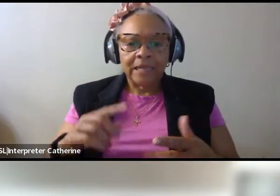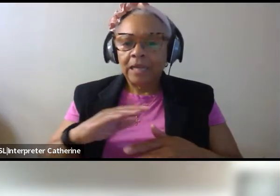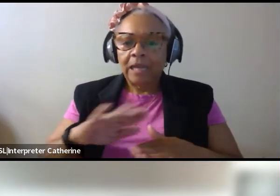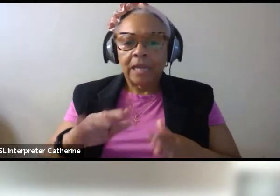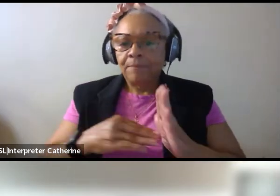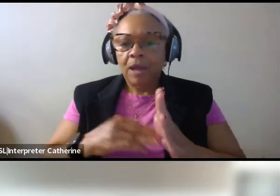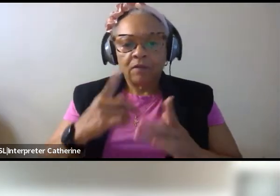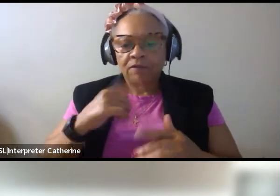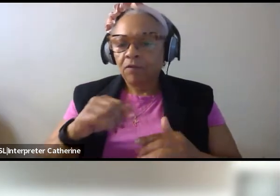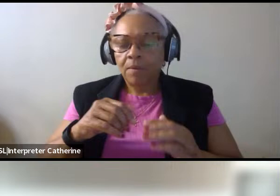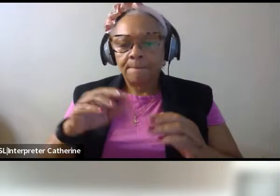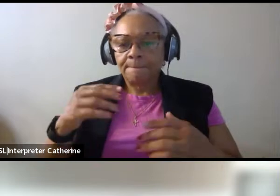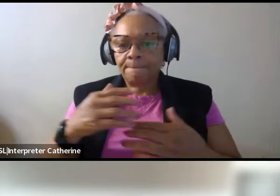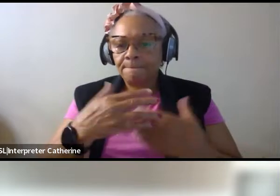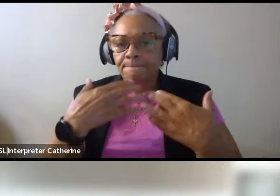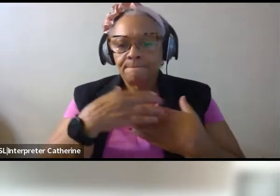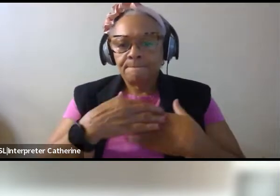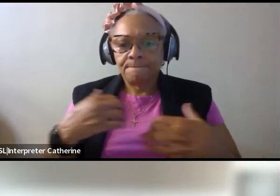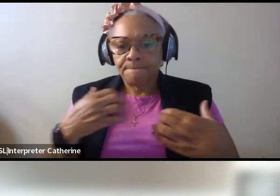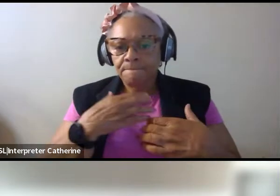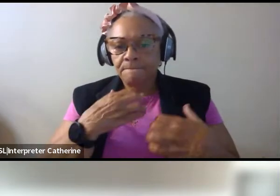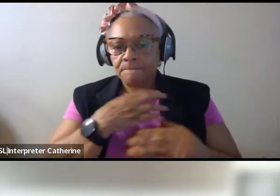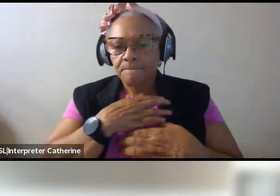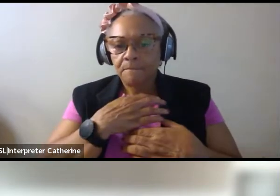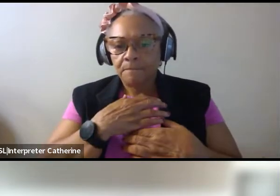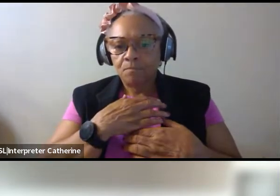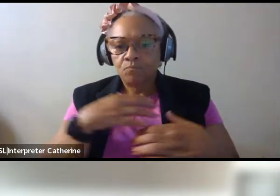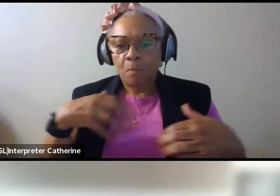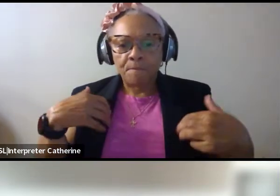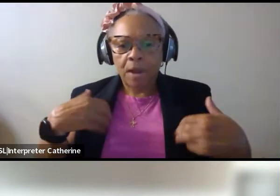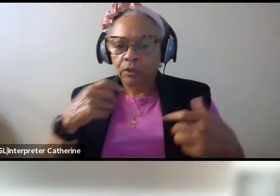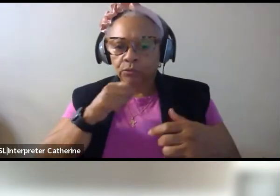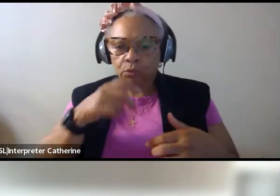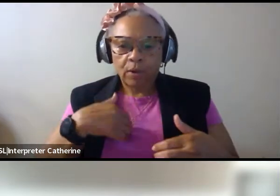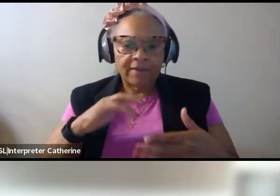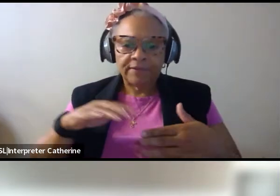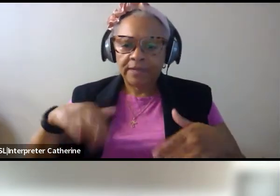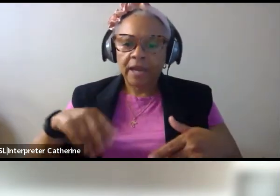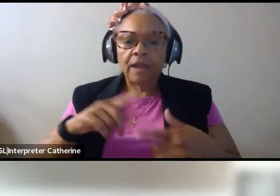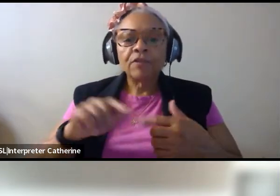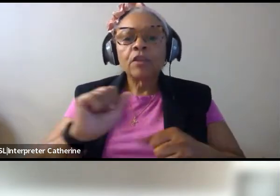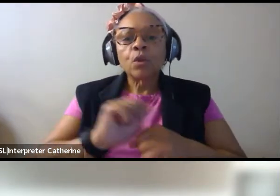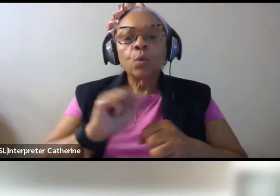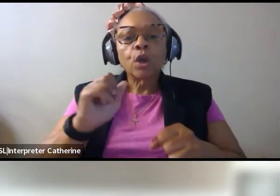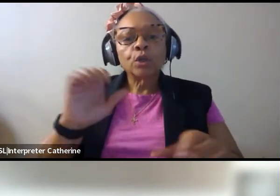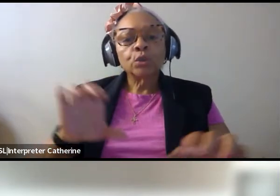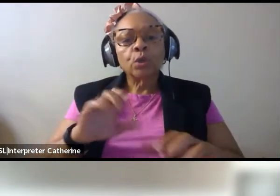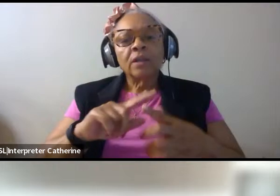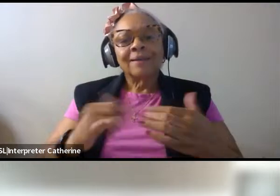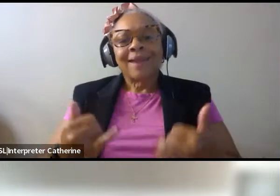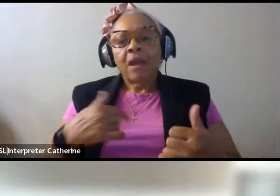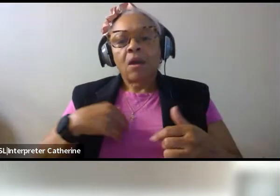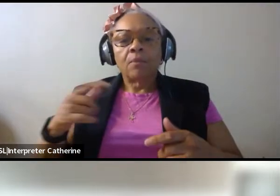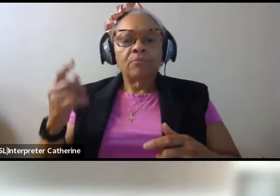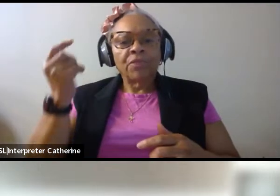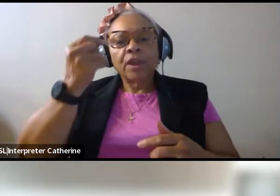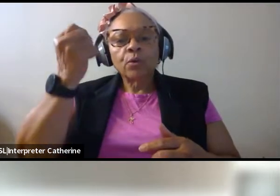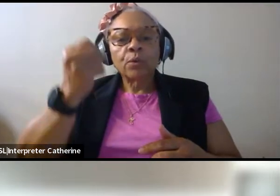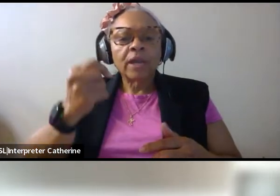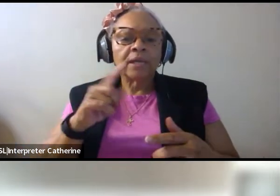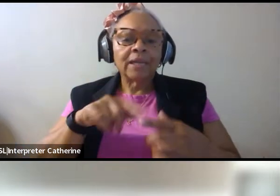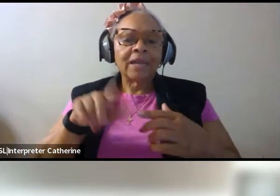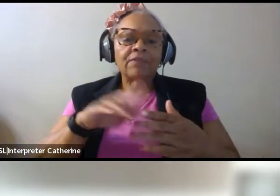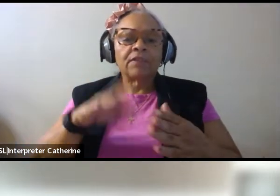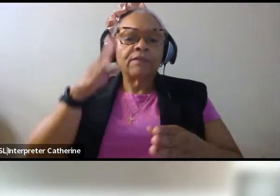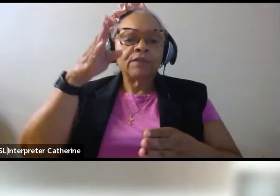The work I'm doing now is purely theoretical, but in the future, I think I will be more towards the